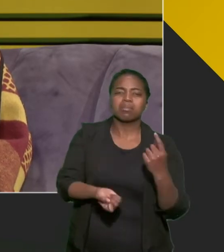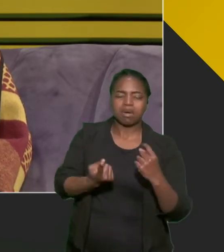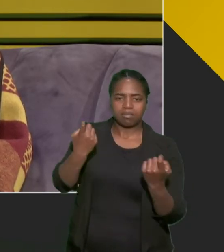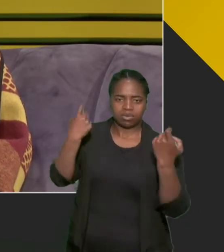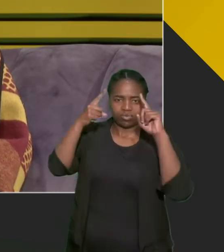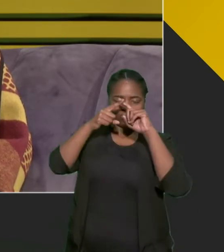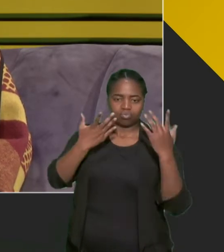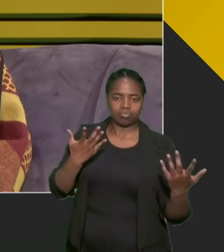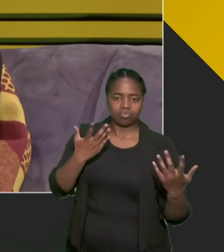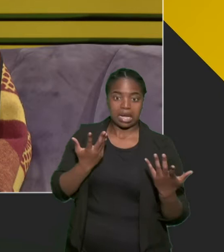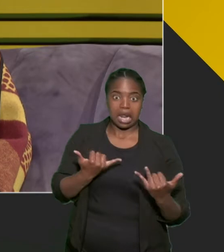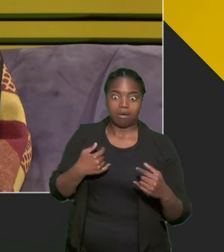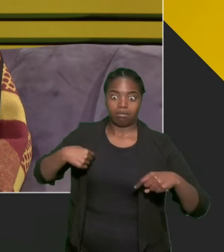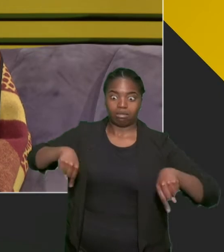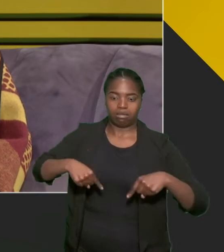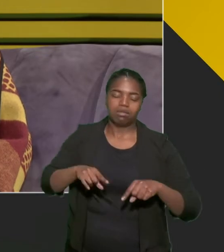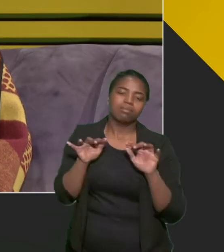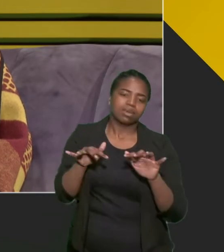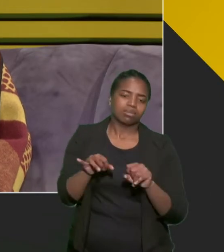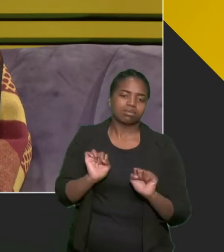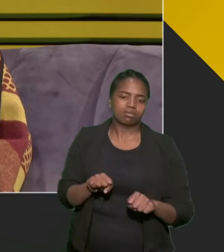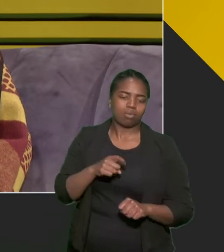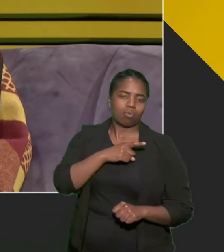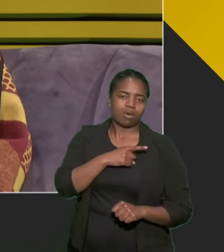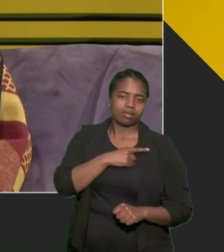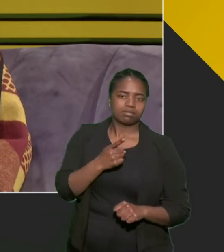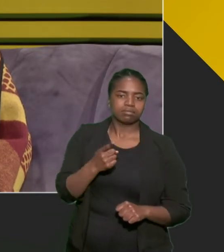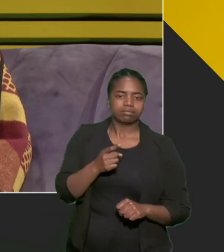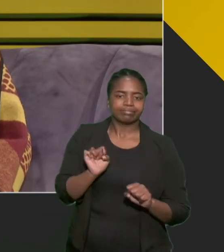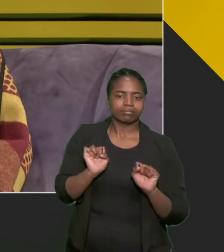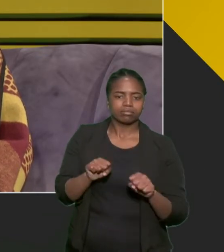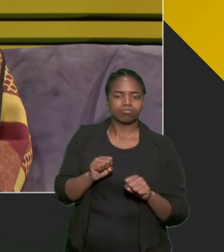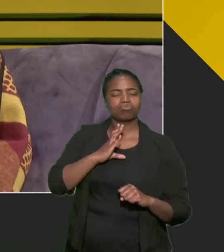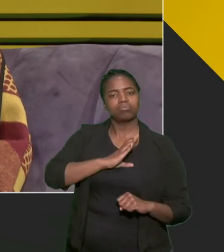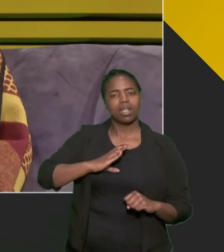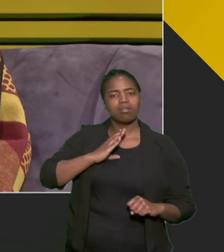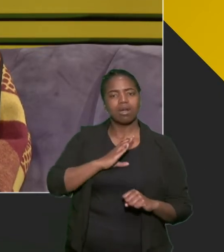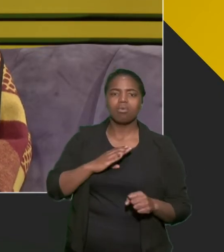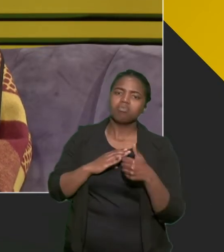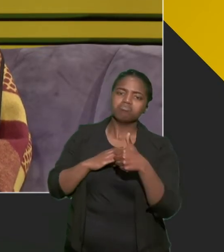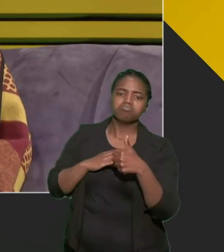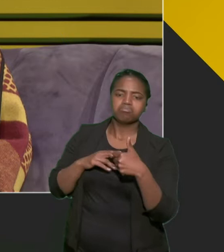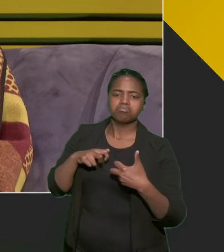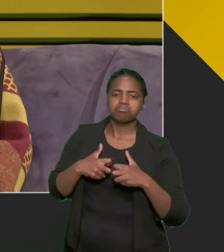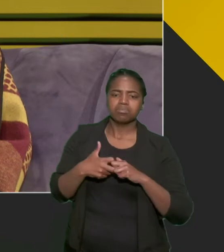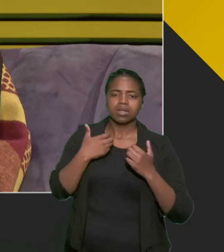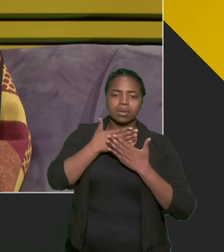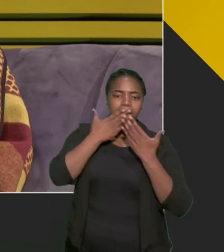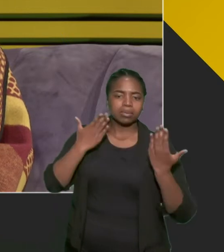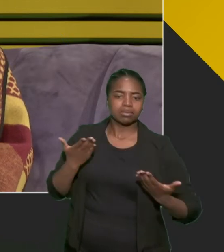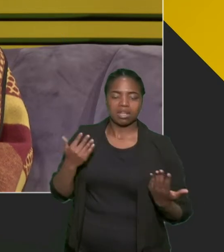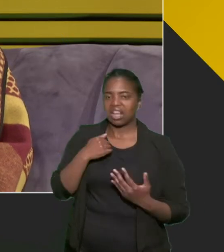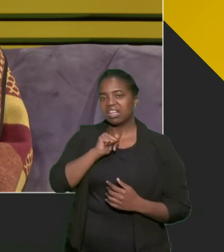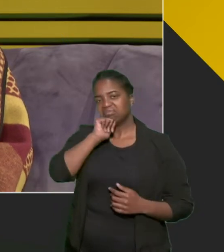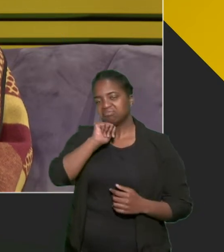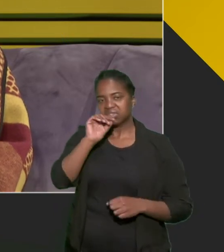it has caused panic because what was initially a very comfortable place to be in, which was we're not affected